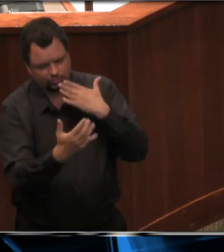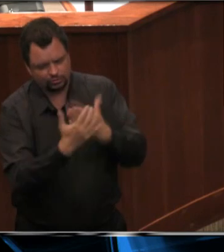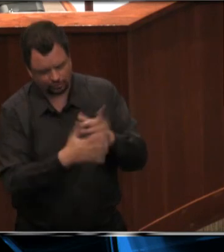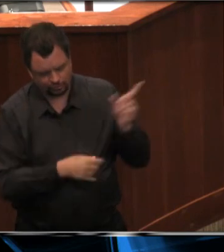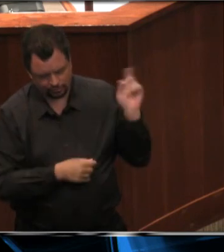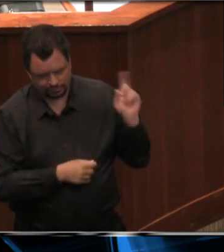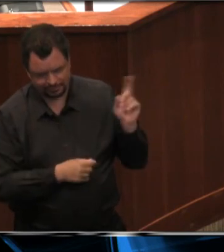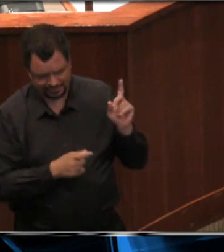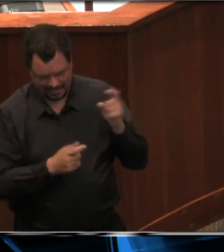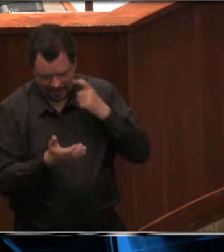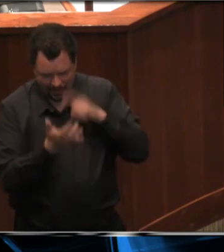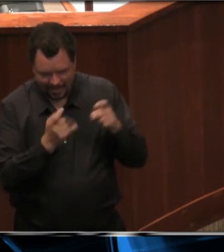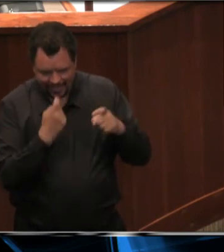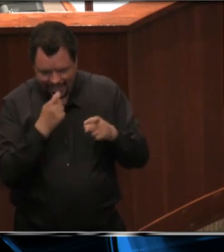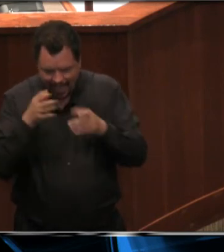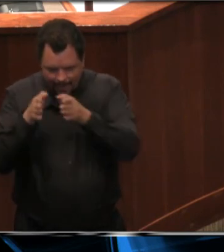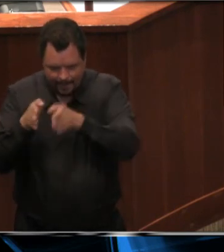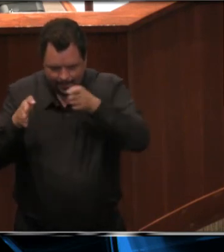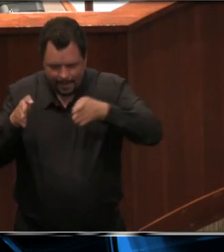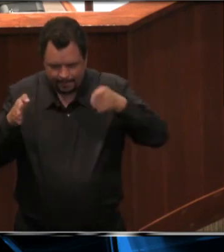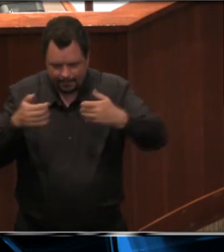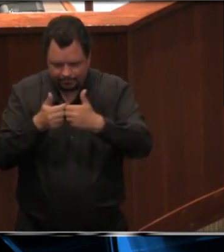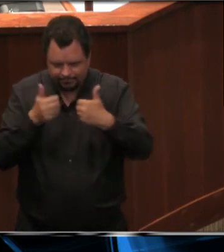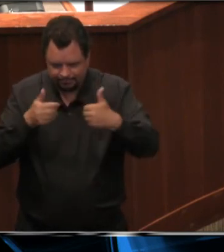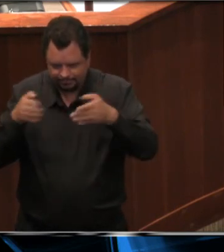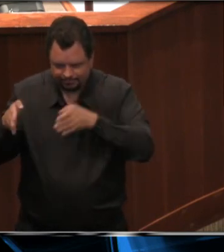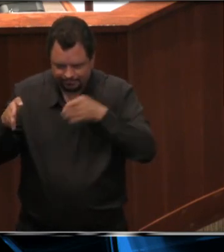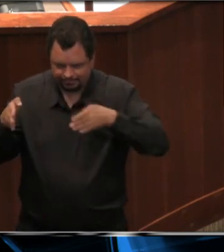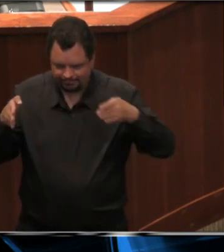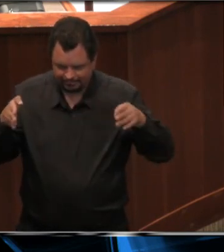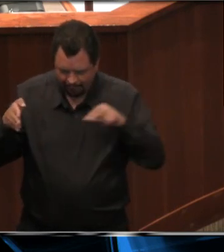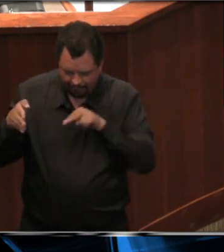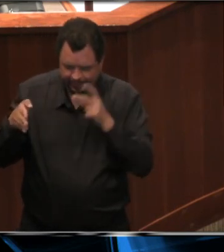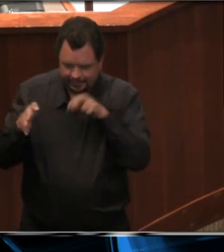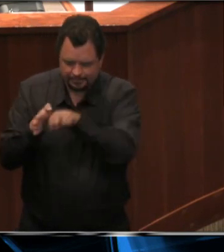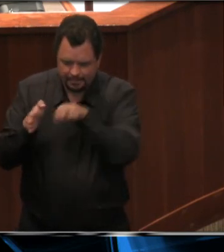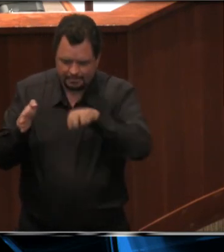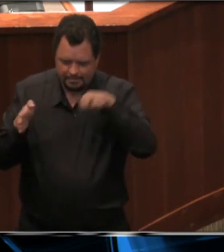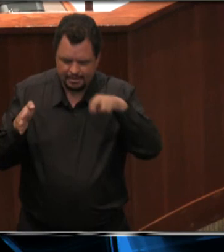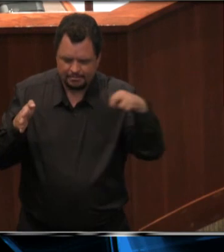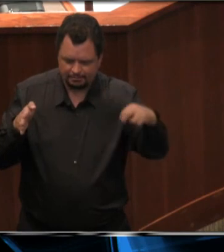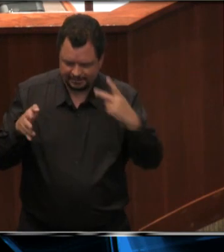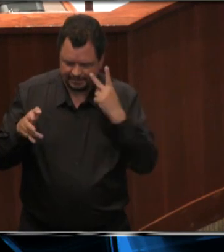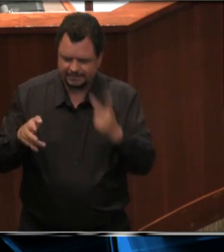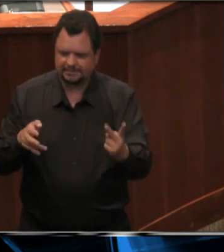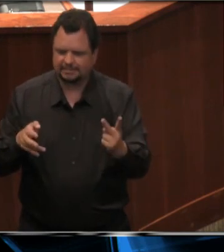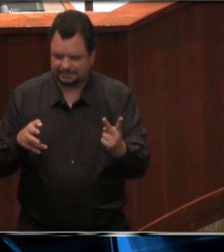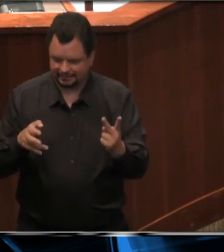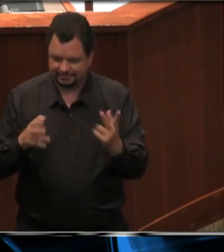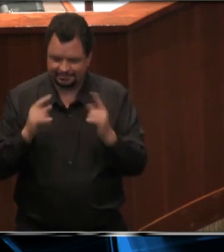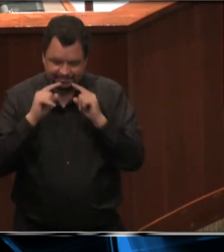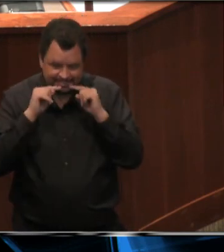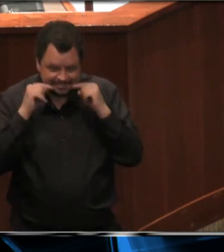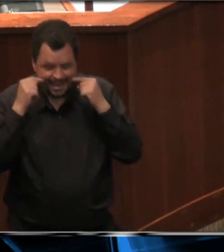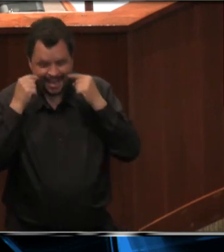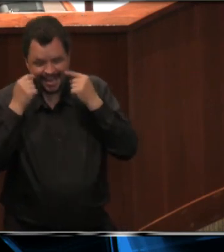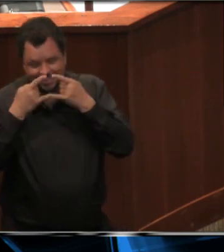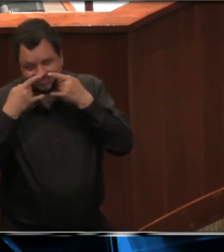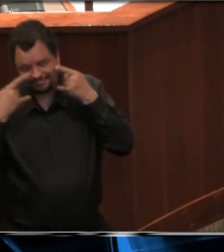been put in since the last week here, and how great it is to see smiling masks looking back at me.